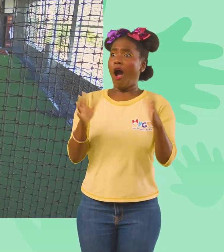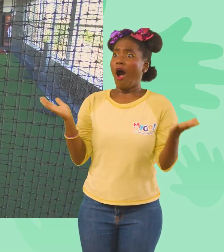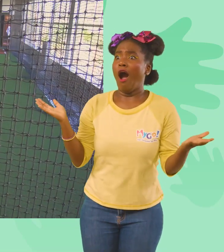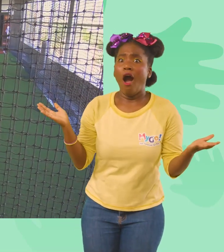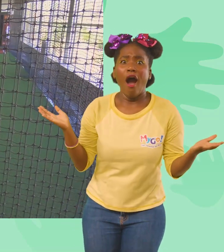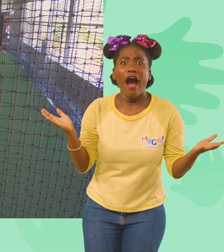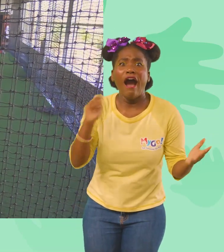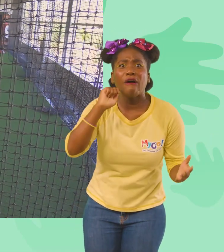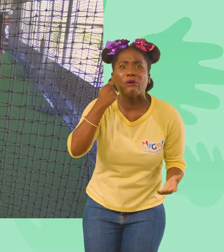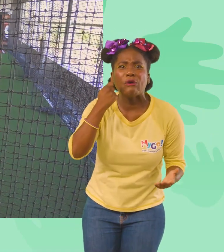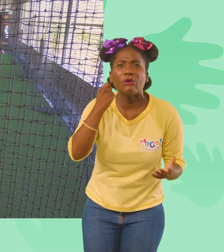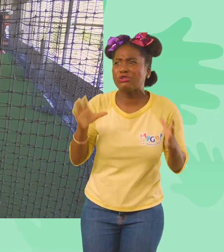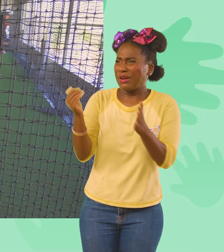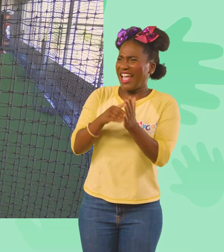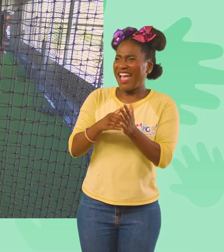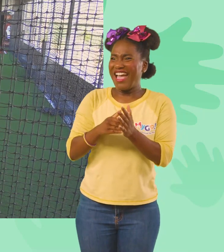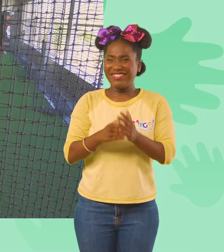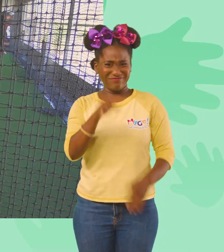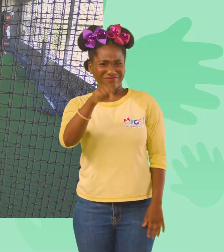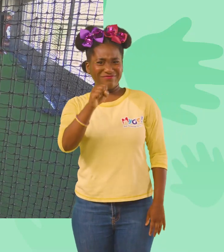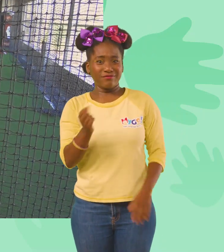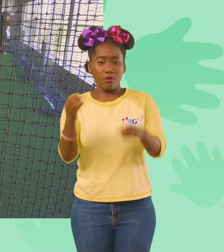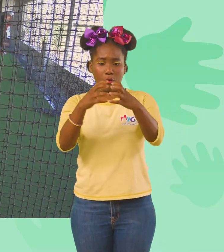Whoa! That was cool. Will you do it again? Sure.